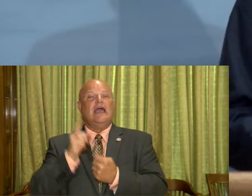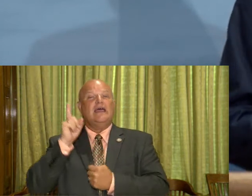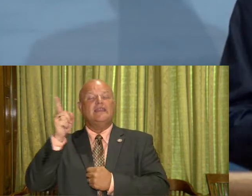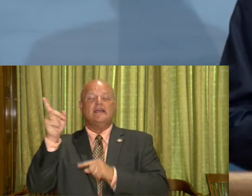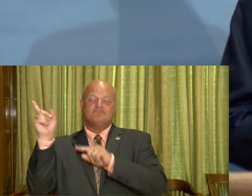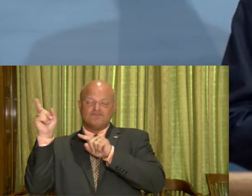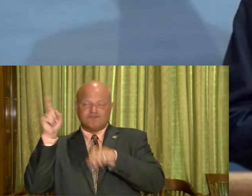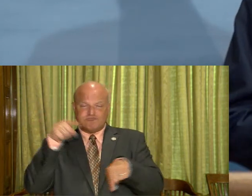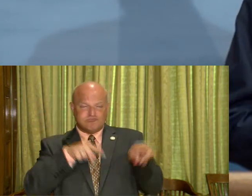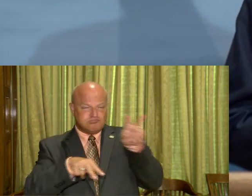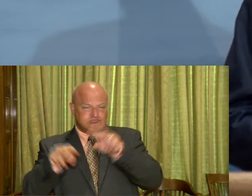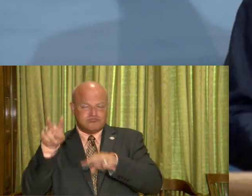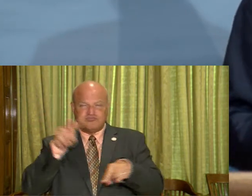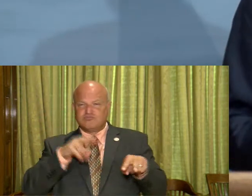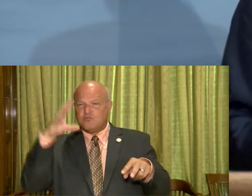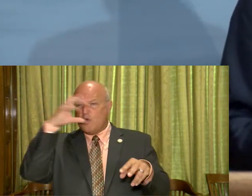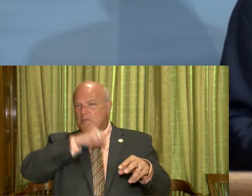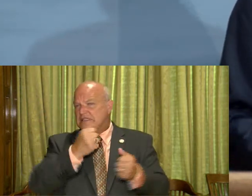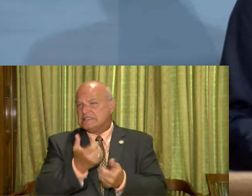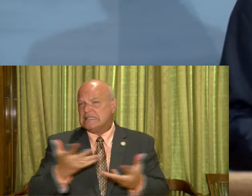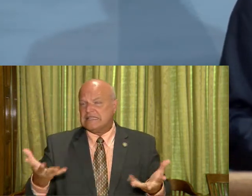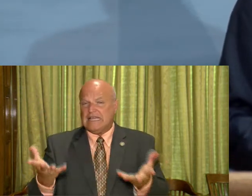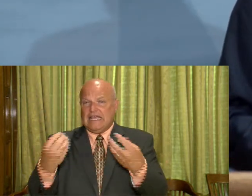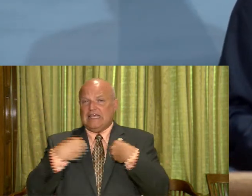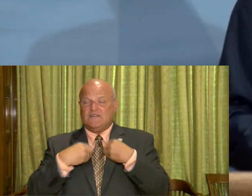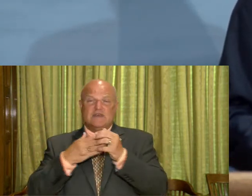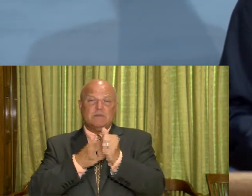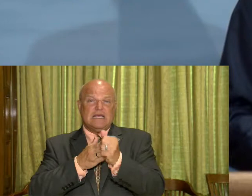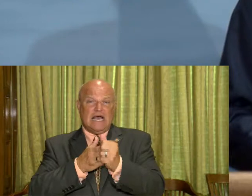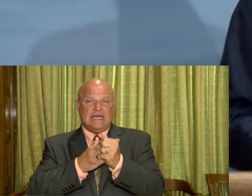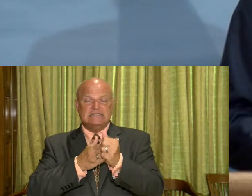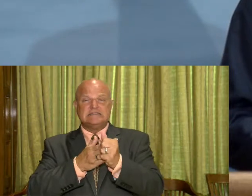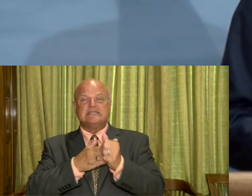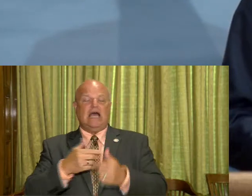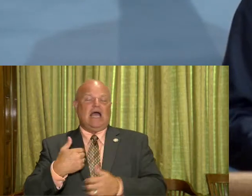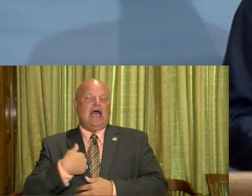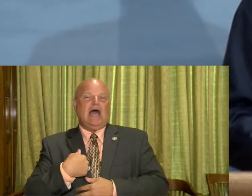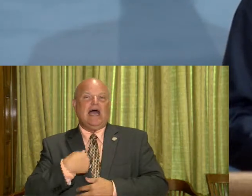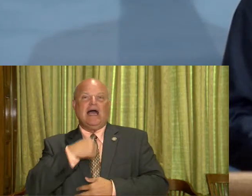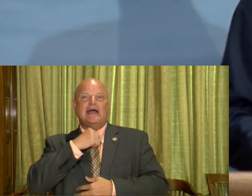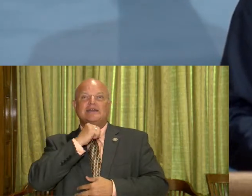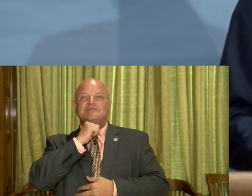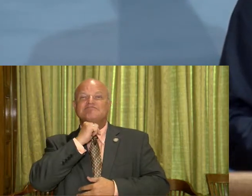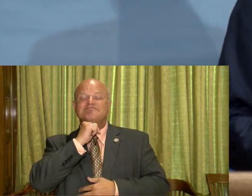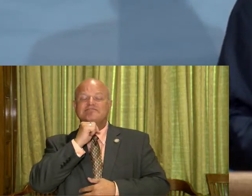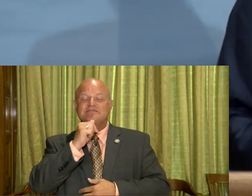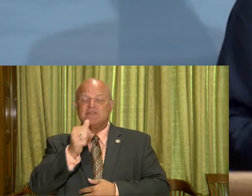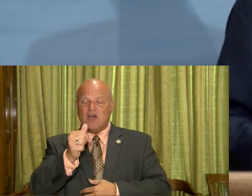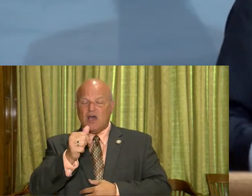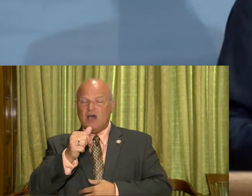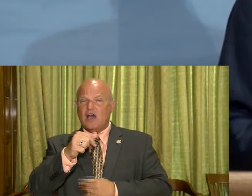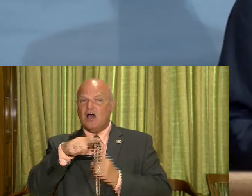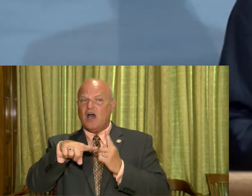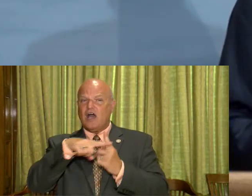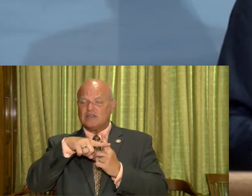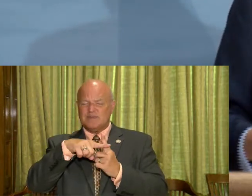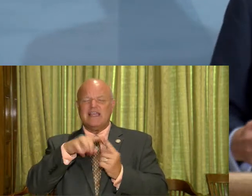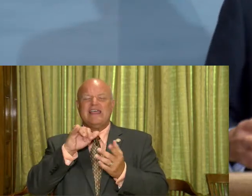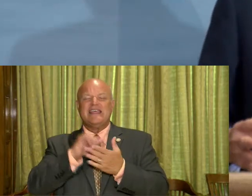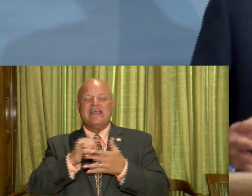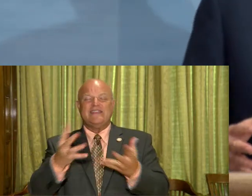situation, seeing if we've missed anything, giving us some guidance. I am not optimistic that we're going to get